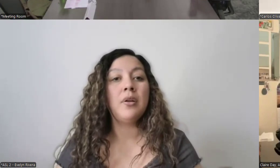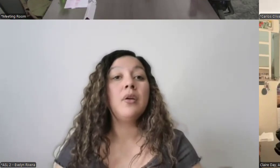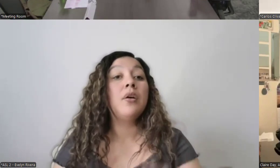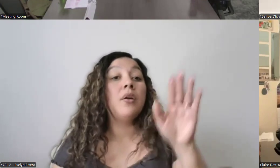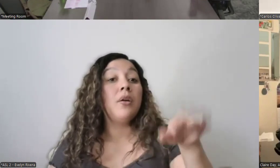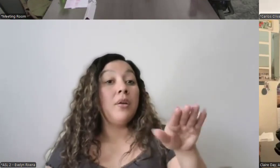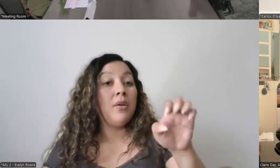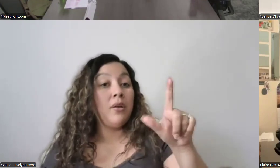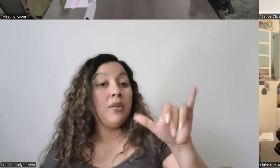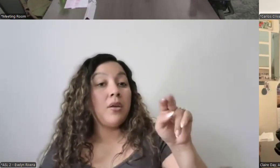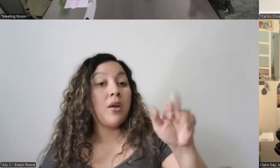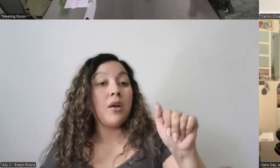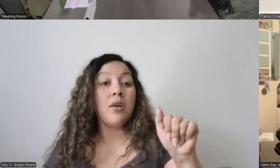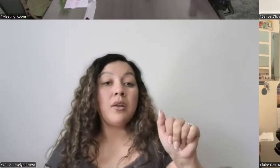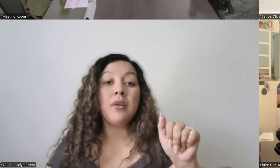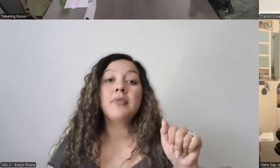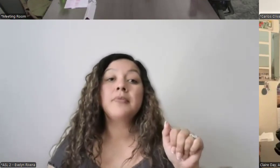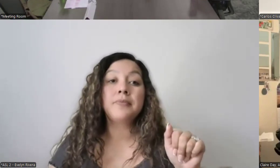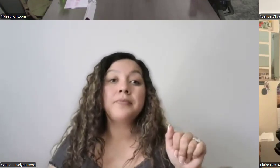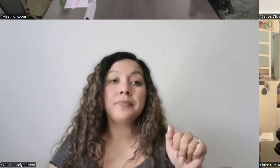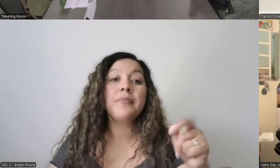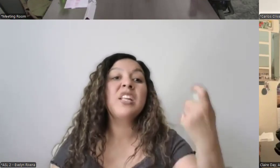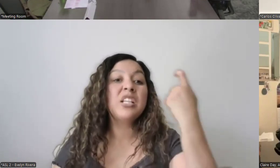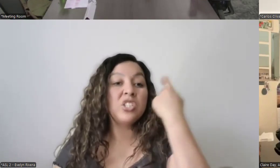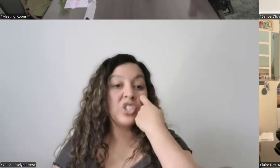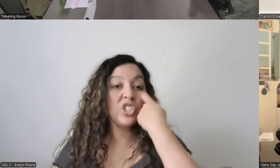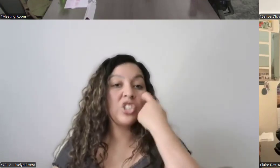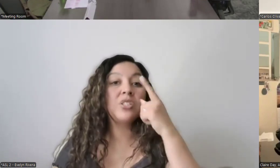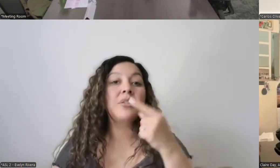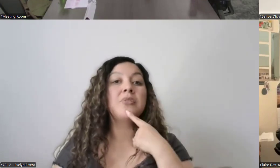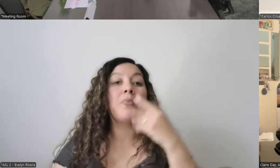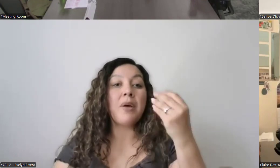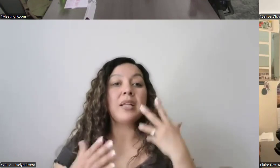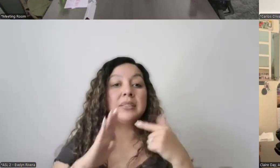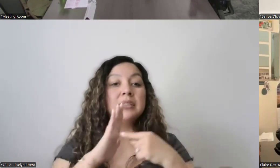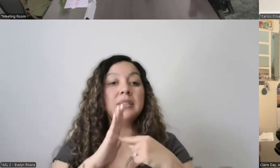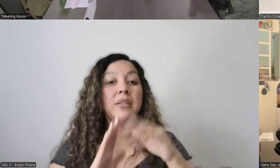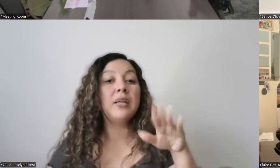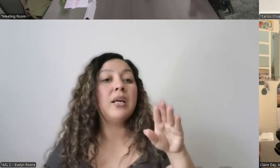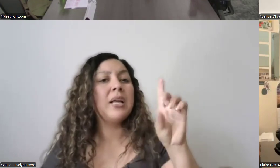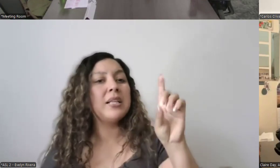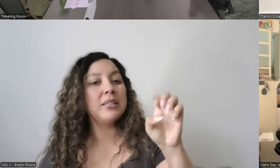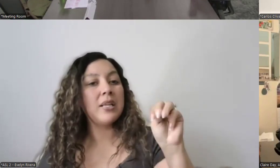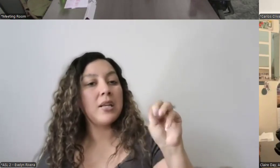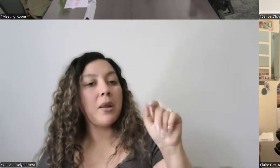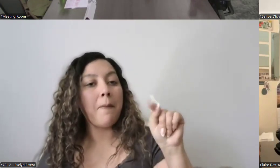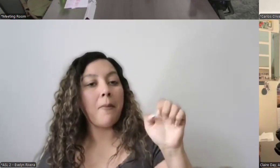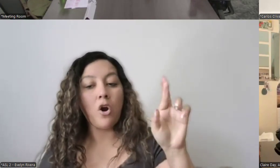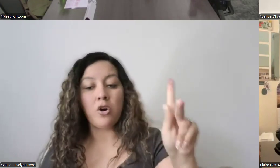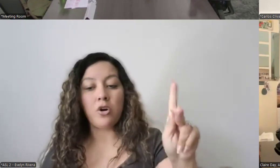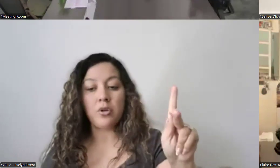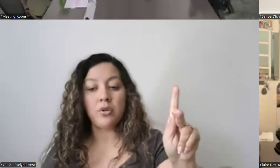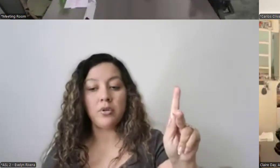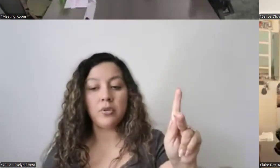your point, Claire, it just came to mind that, for example, in Denmark, the